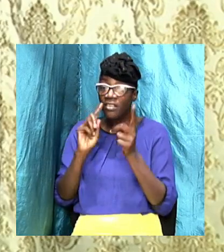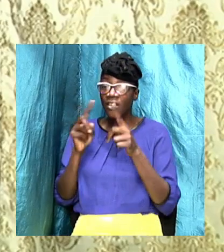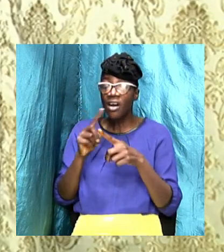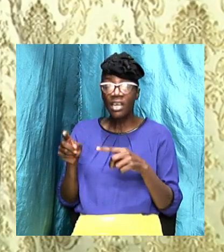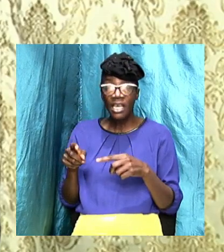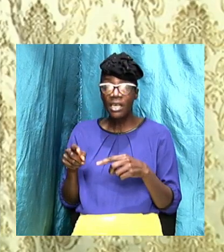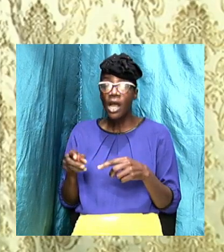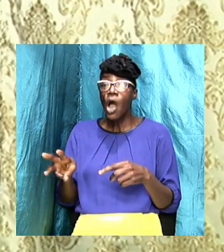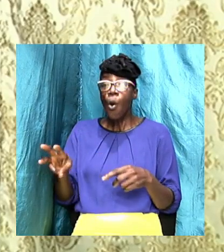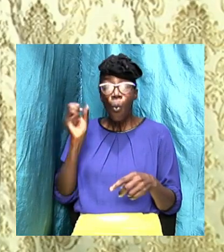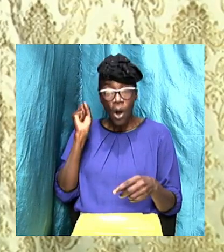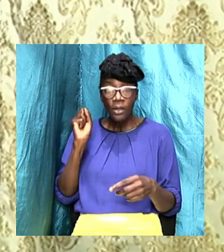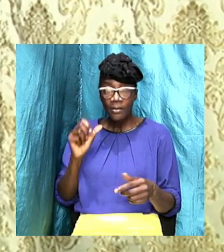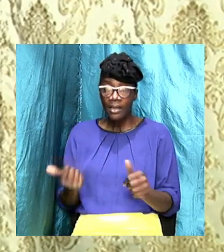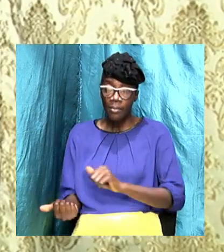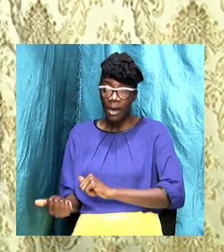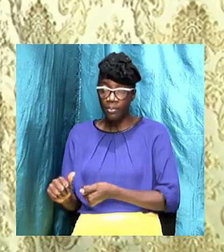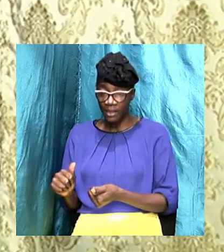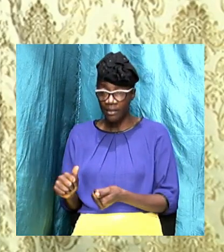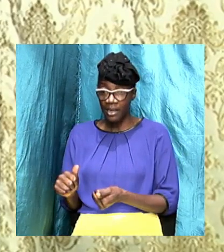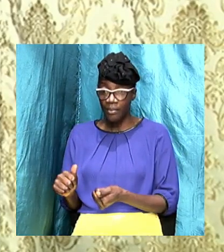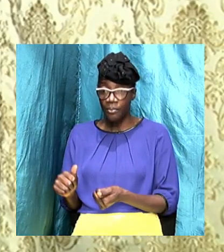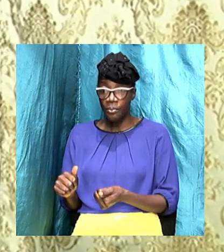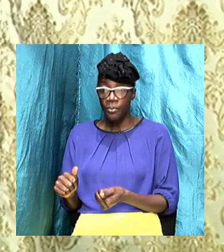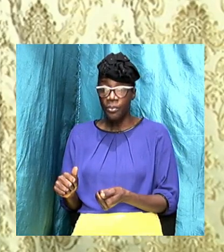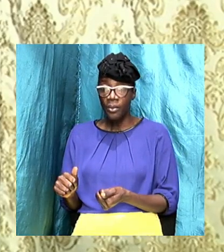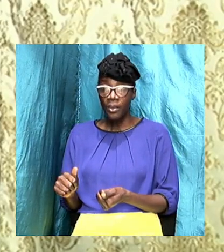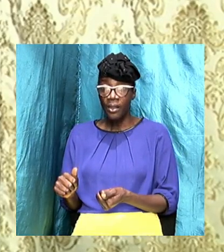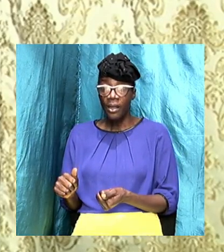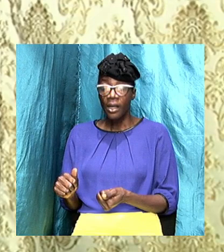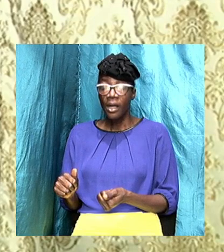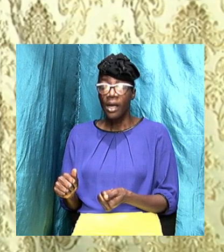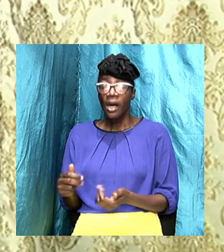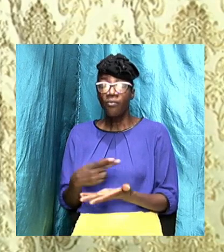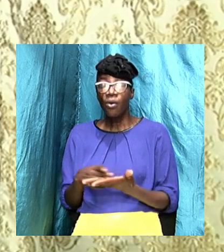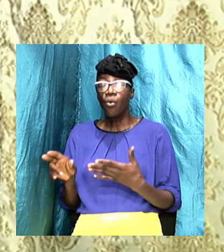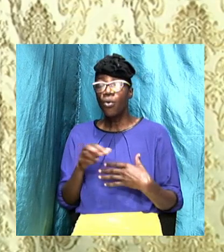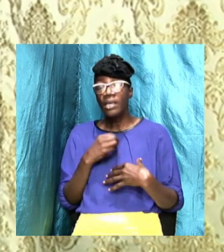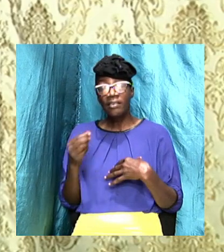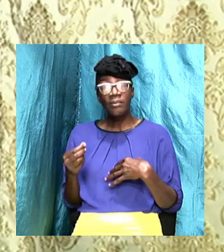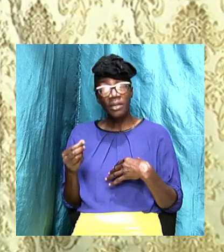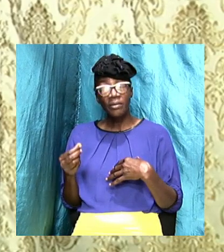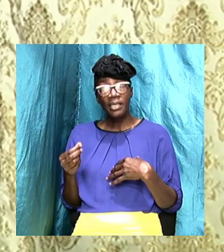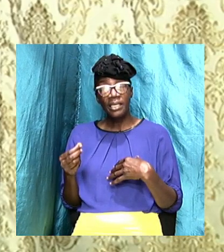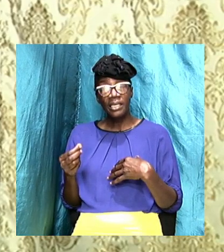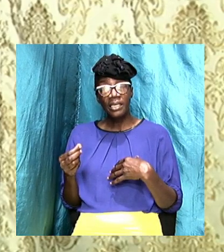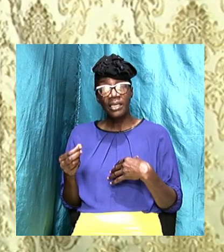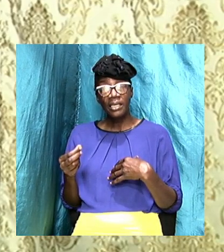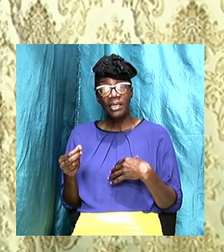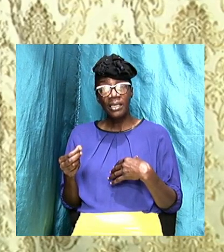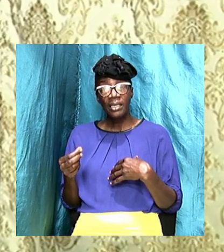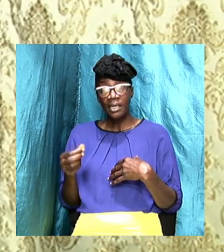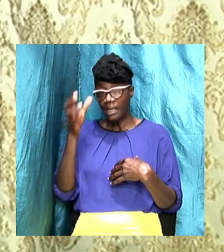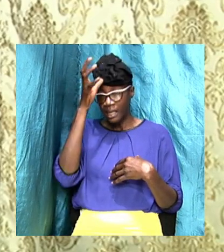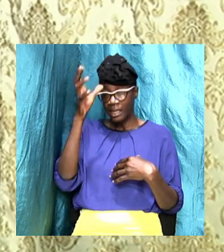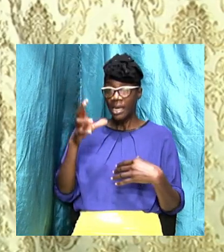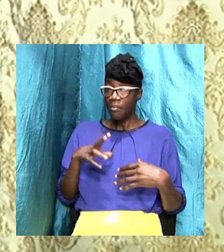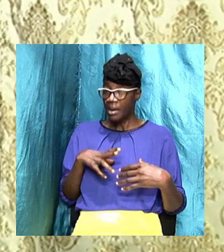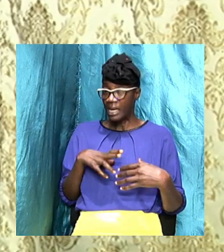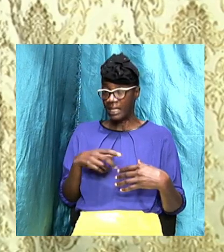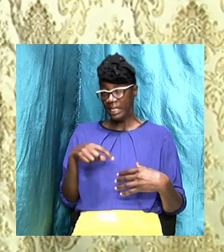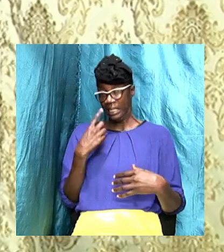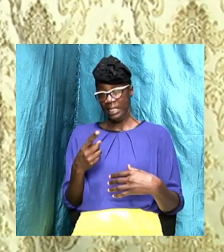about was the baptism, or is the baptism, of the Holy Spirit. Amen. And so Nicodemus said, "Can a